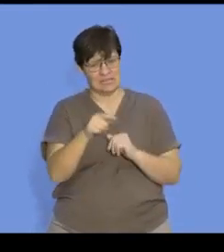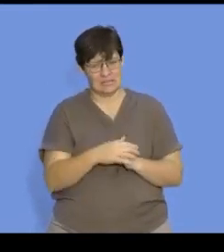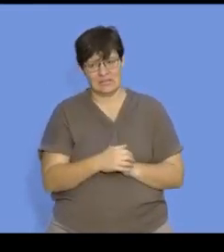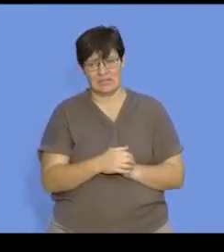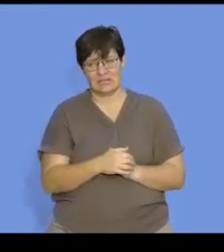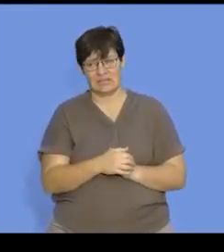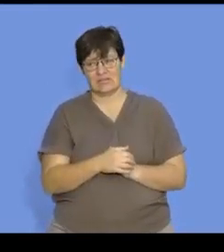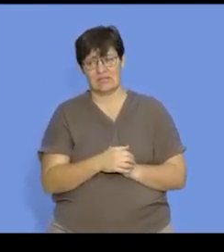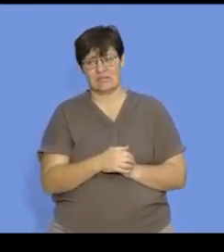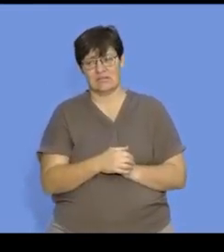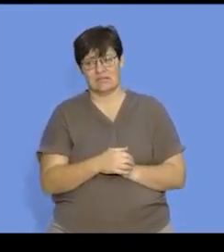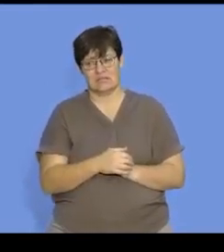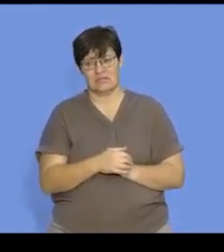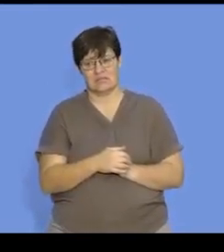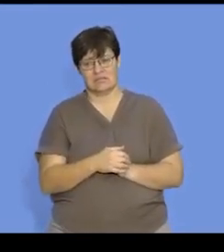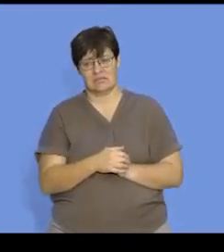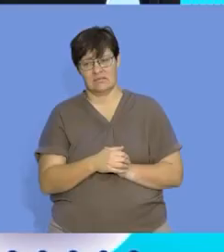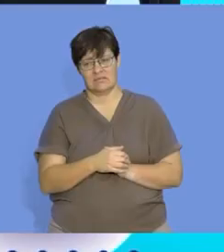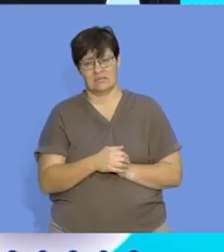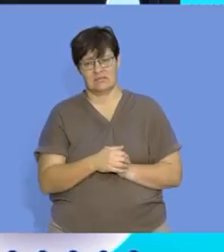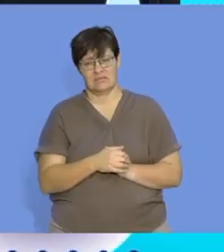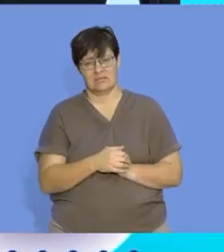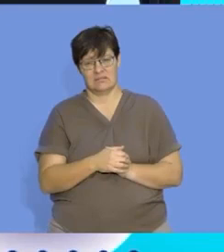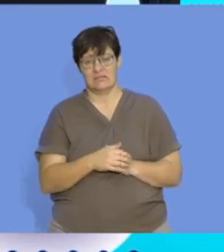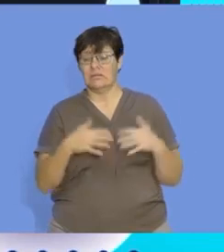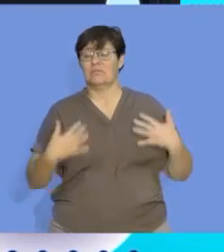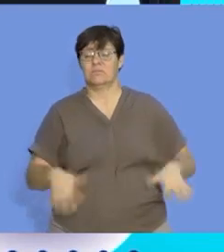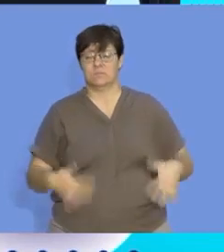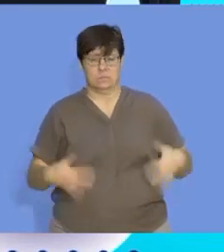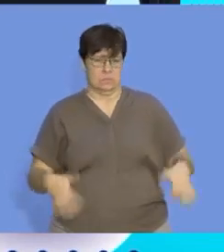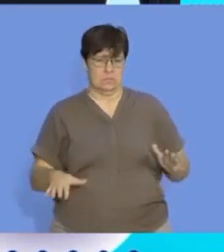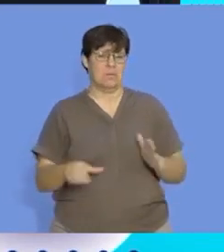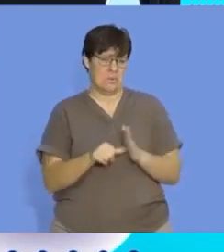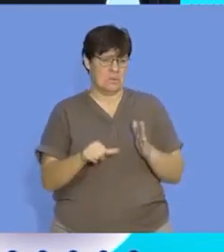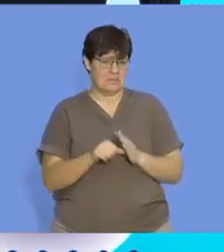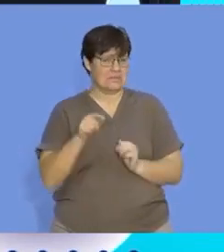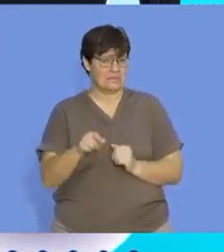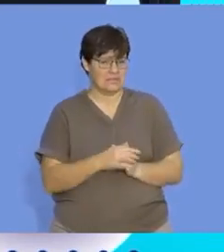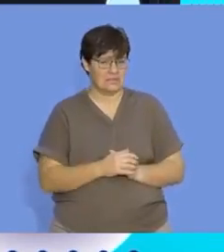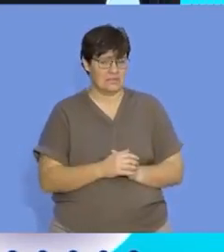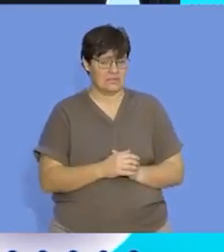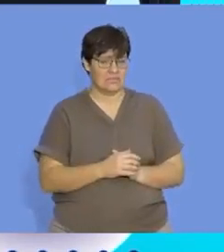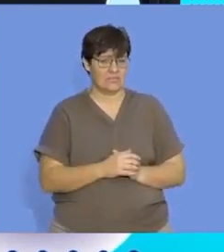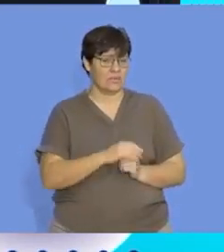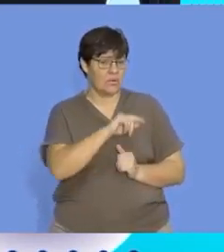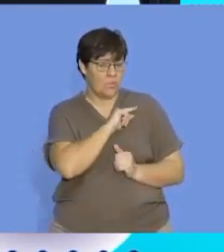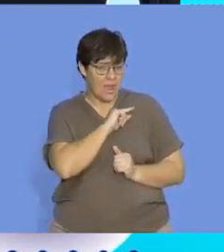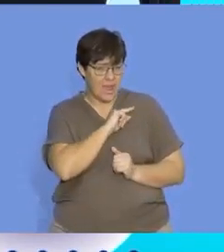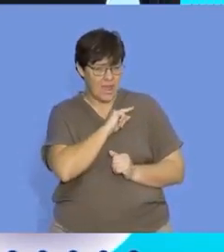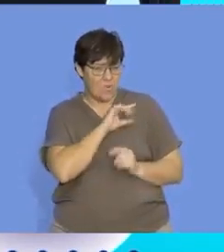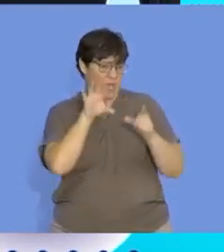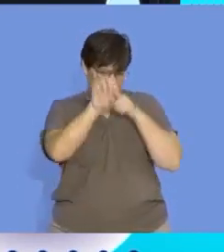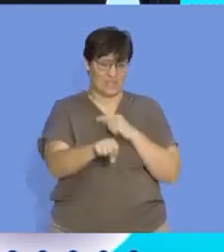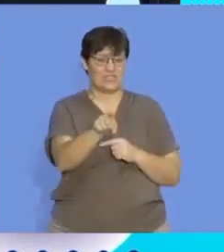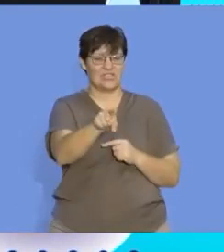very, very, very, very, very, very, very important, okay? Because they're going to catch you out with this, because they're not